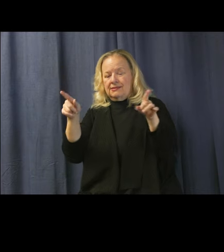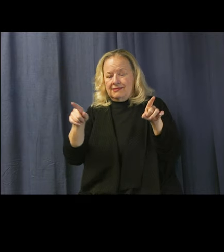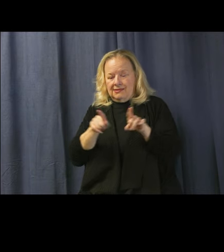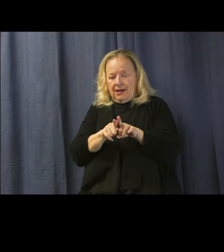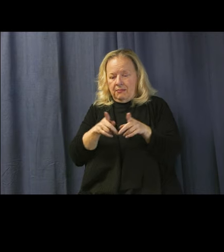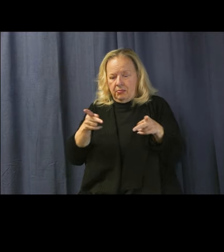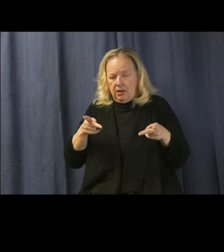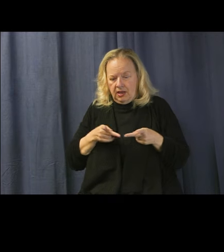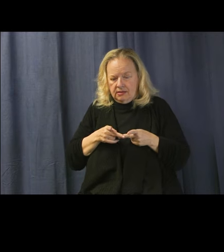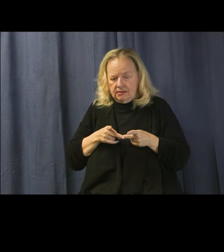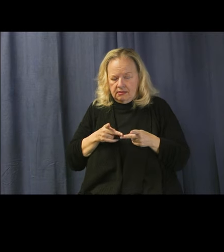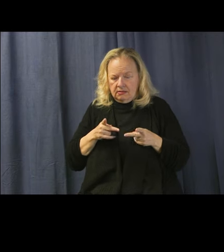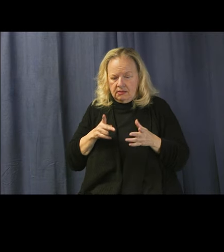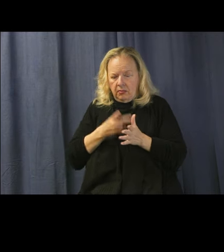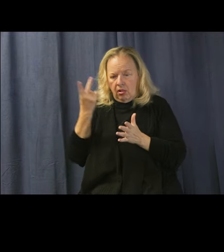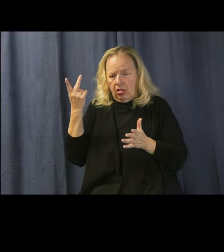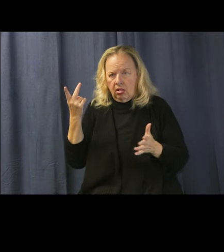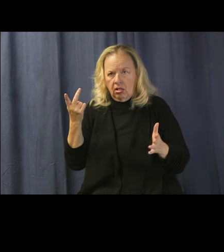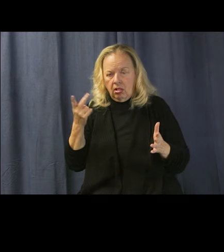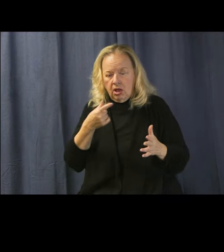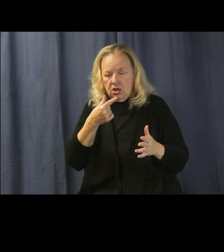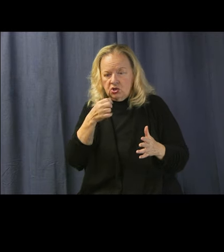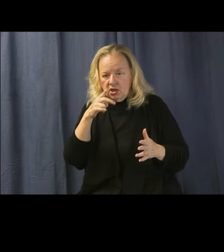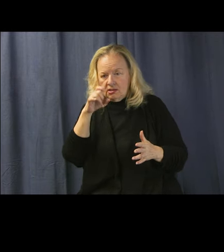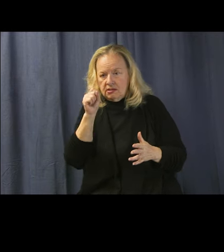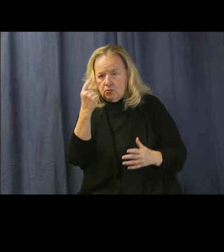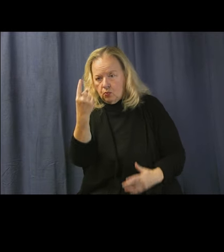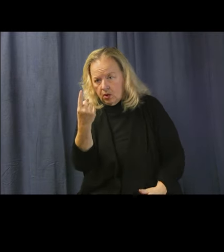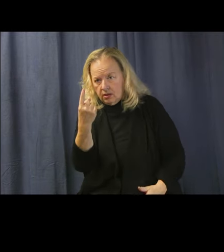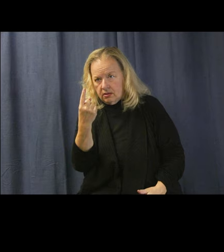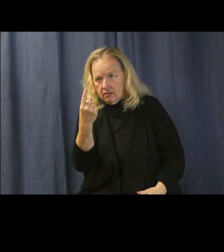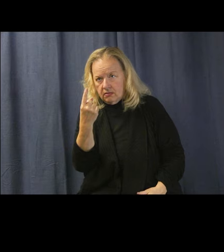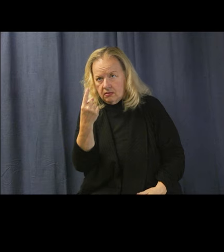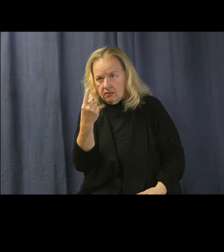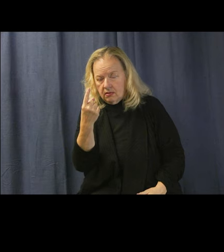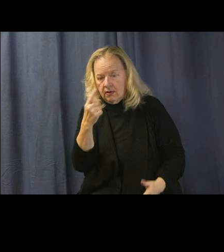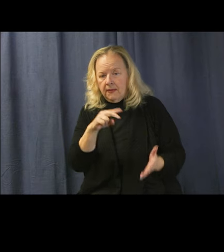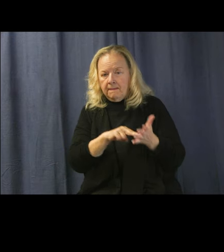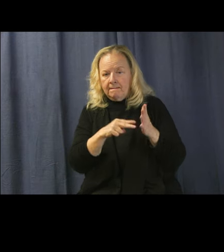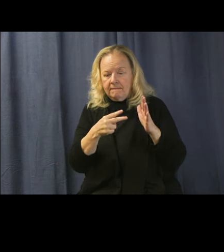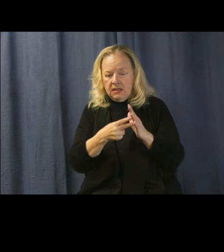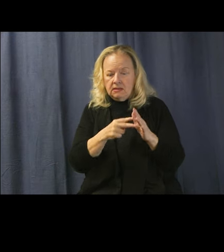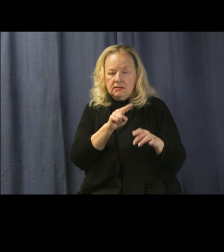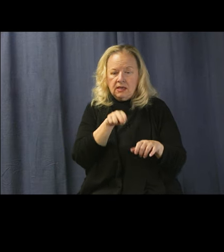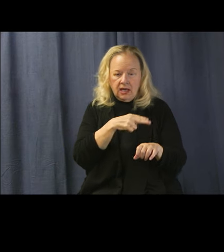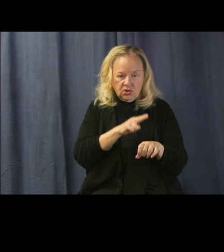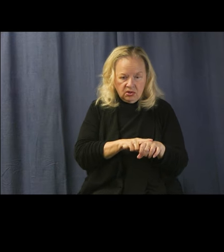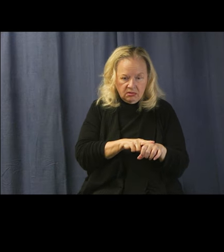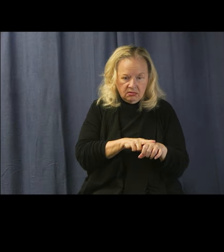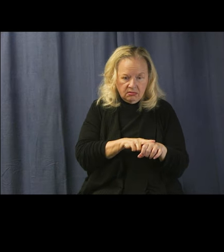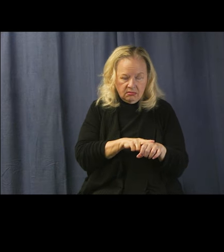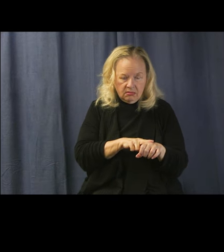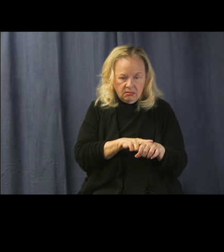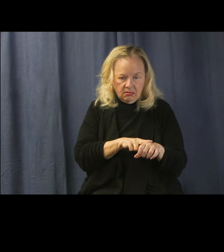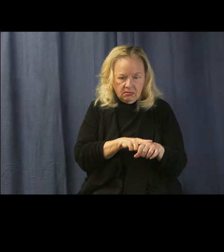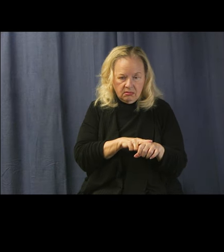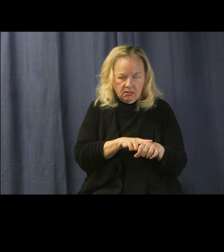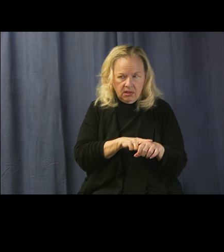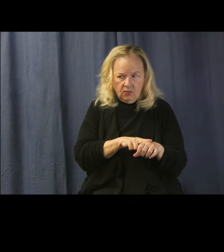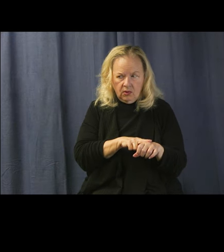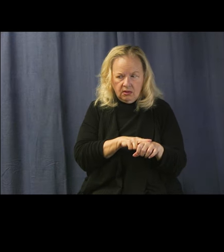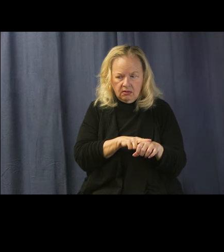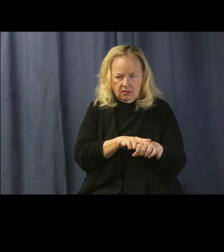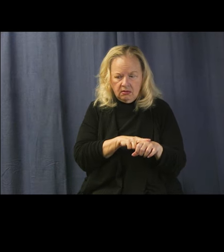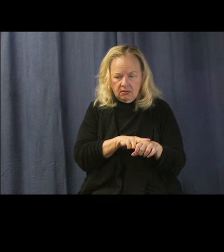So the sea in Genesis 1 can also represent the nations that are in